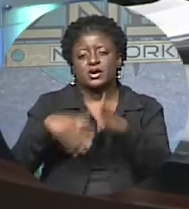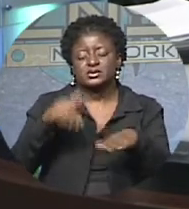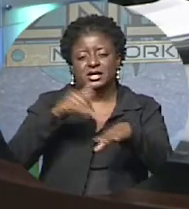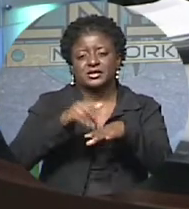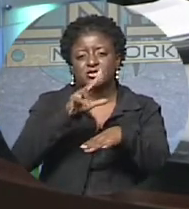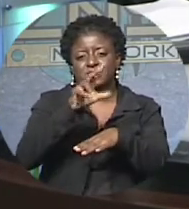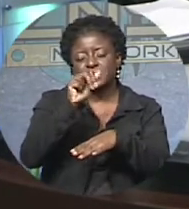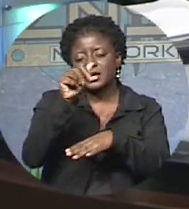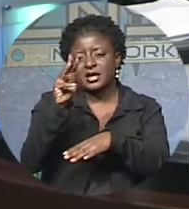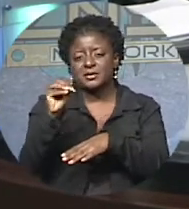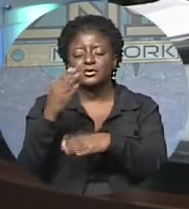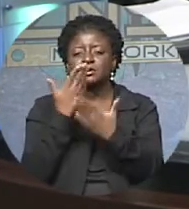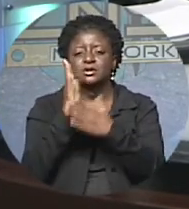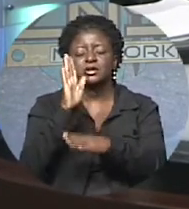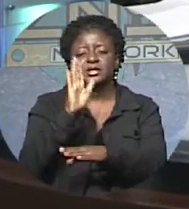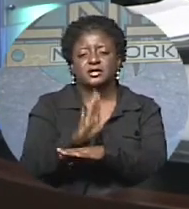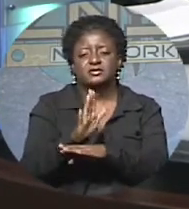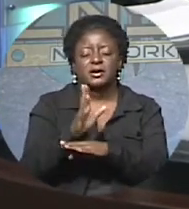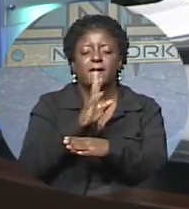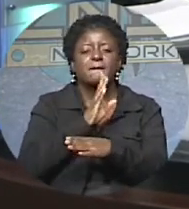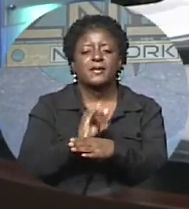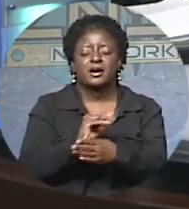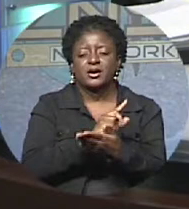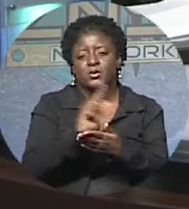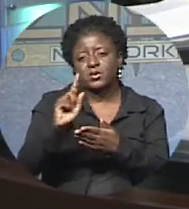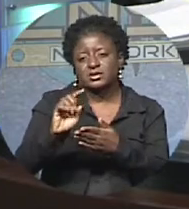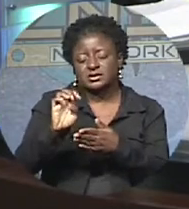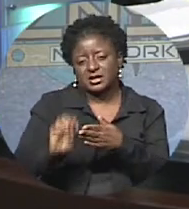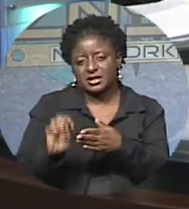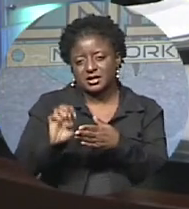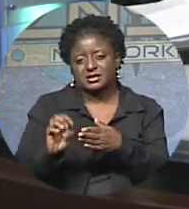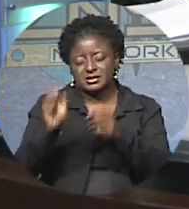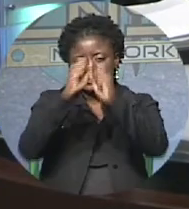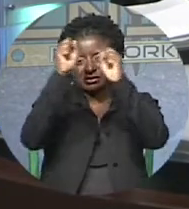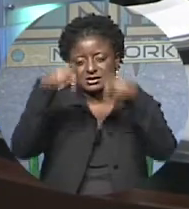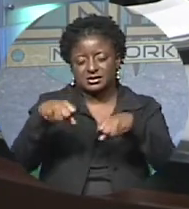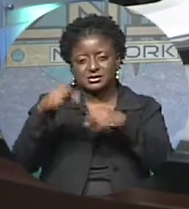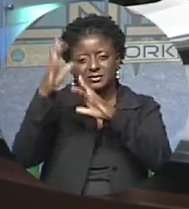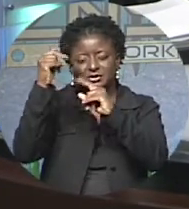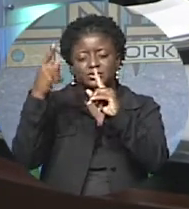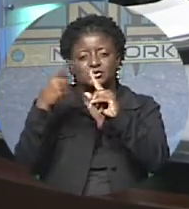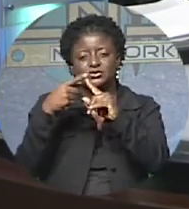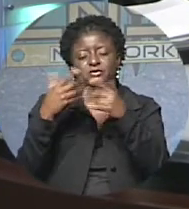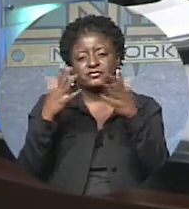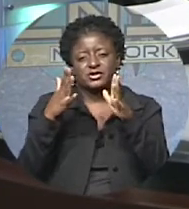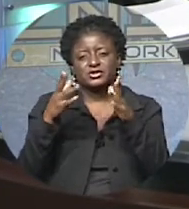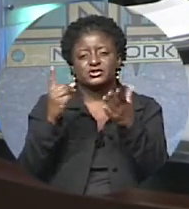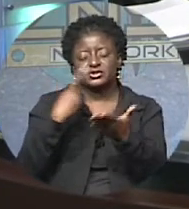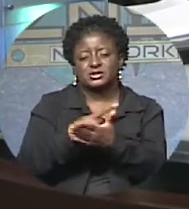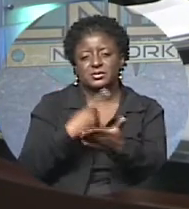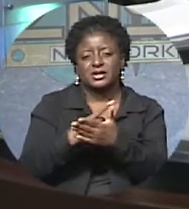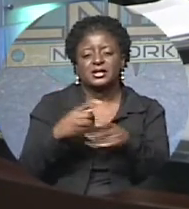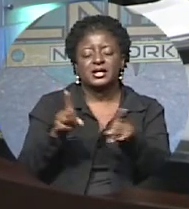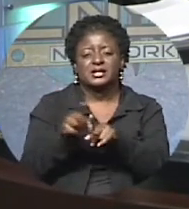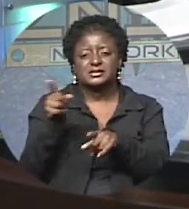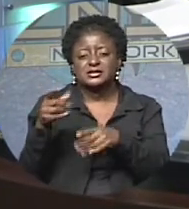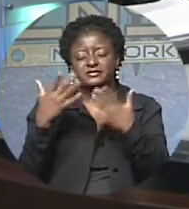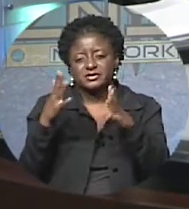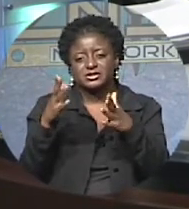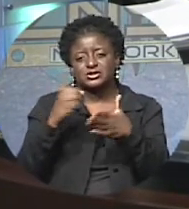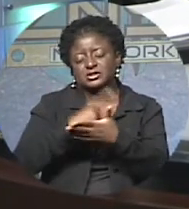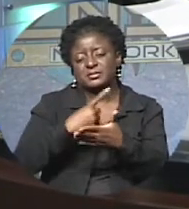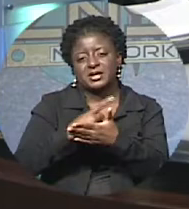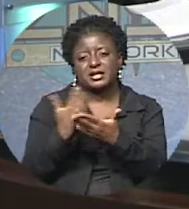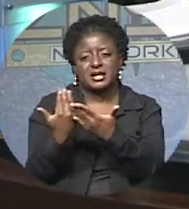I'm Kendino Knowles. Well, by week's end, the Senate is expected to wrap up the debate. As he wrapped up the debate last evening, Prime Minister